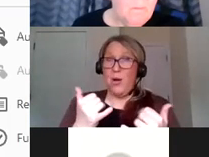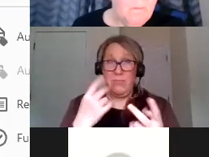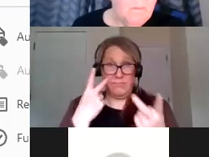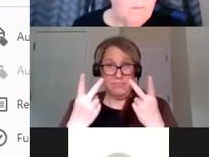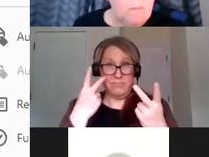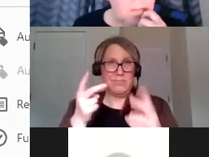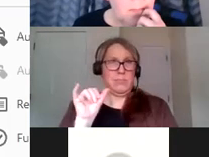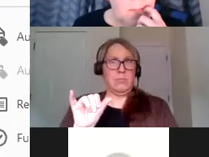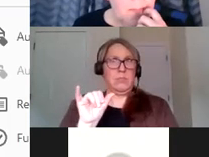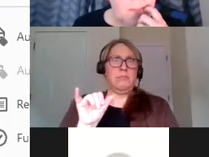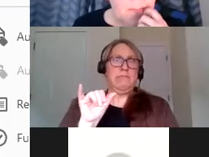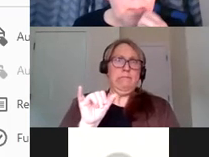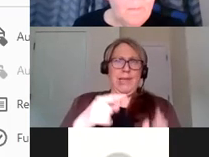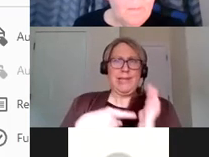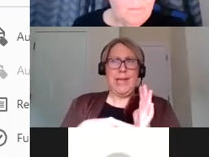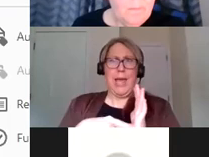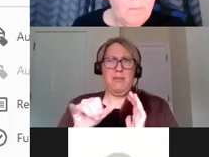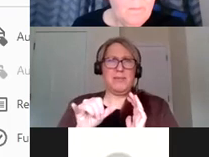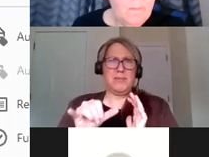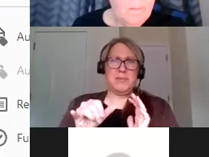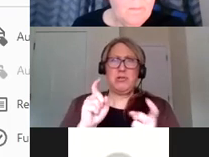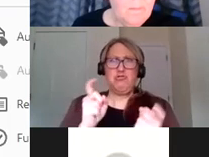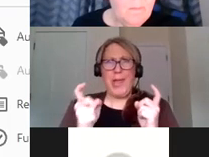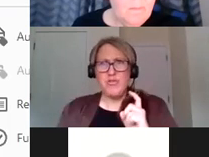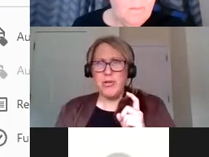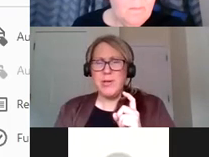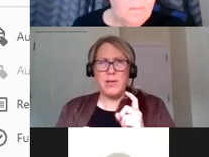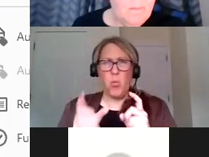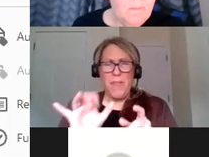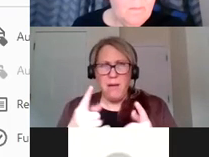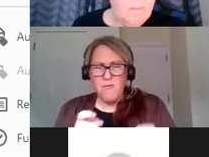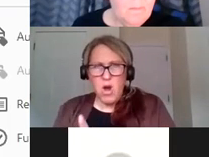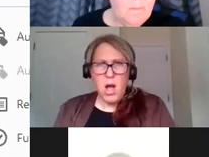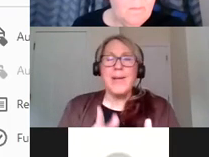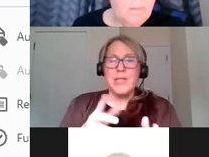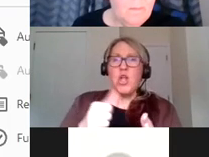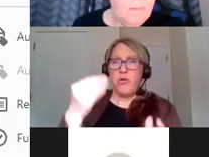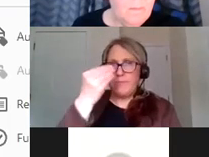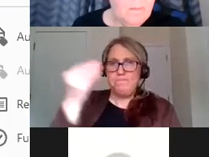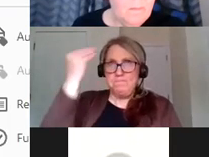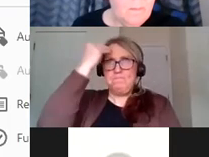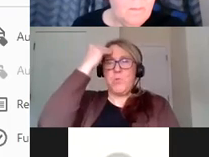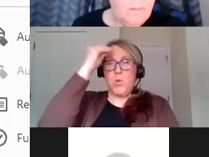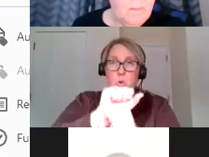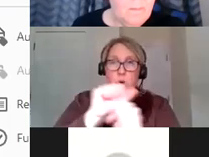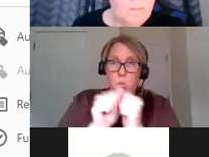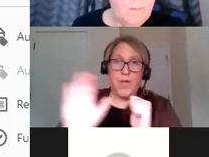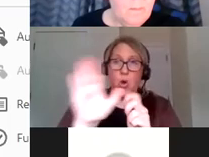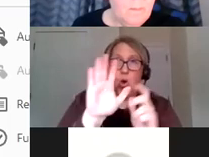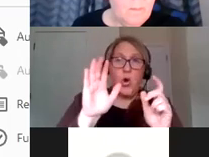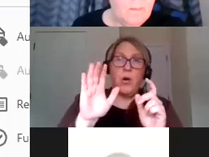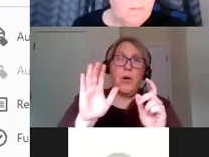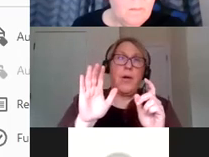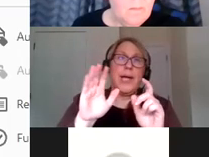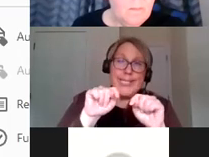seeing these examples and these changes, it's another thing when you're working with your teams or your